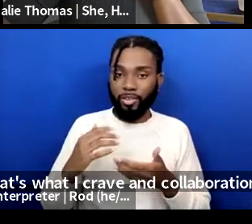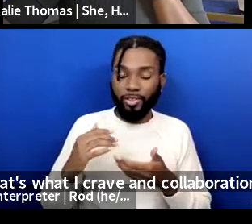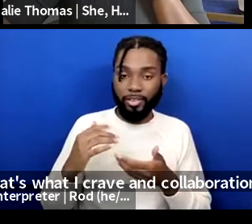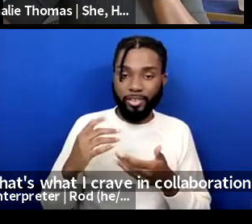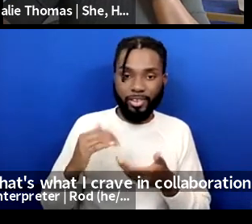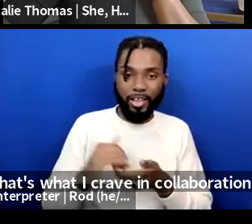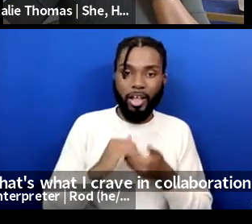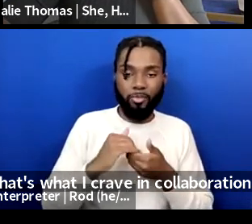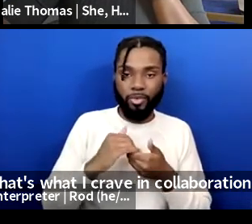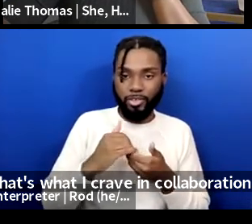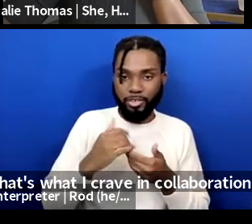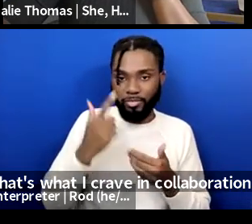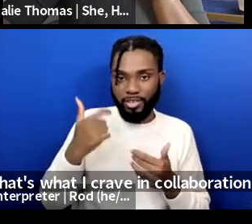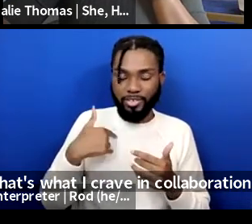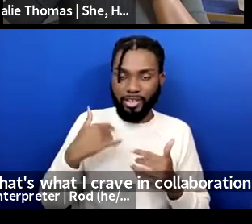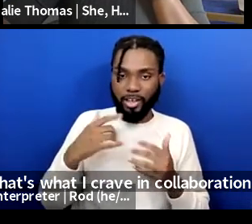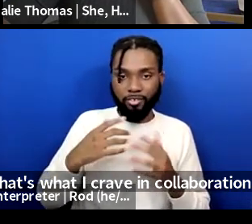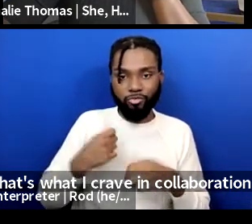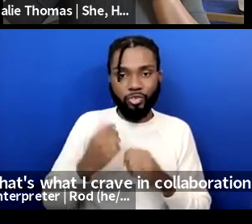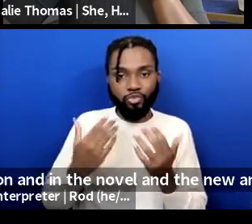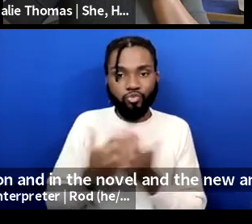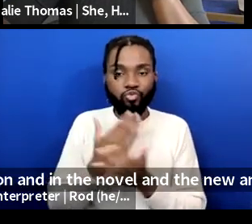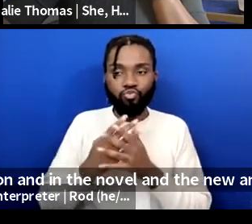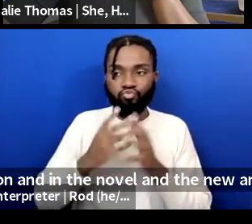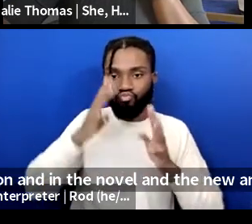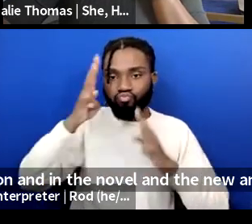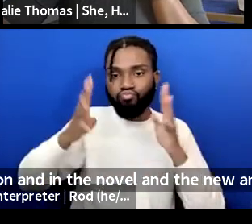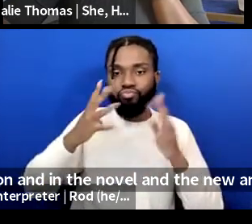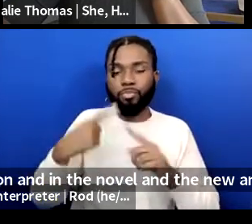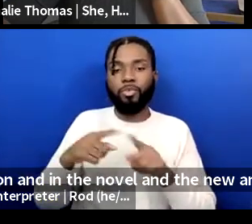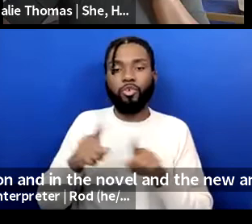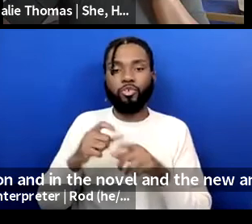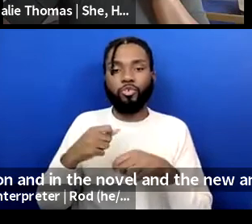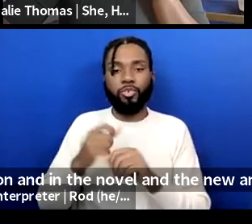new, and creating a more global space with that.